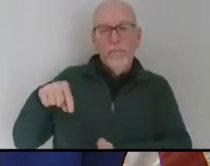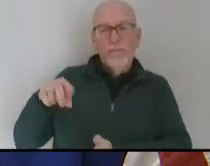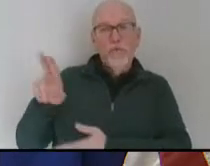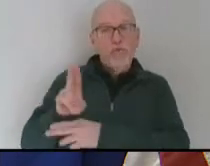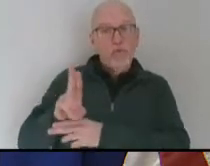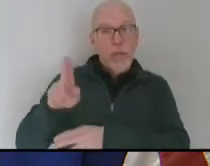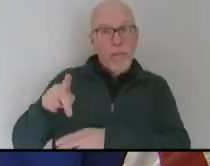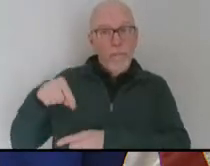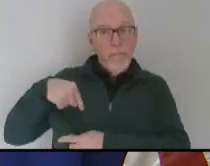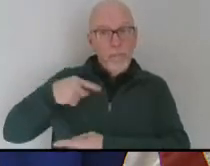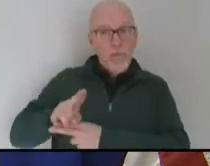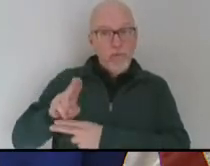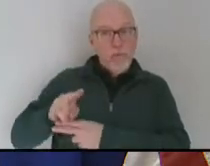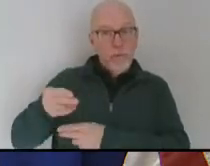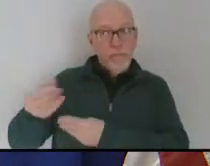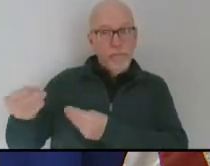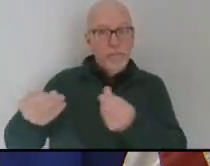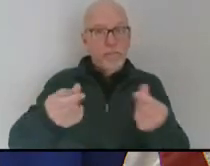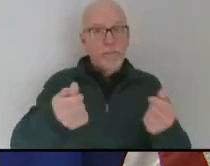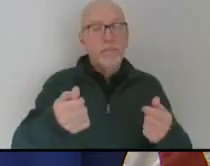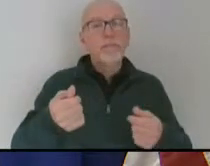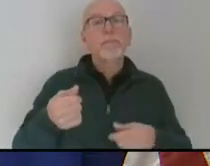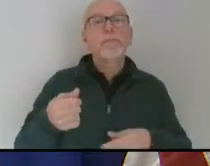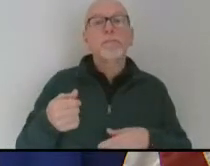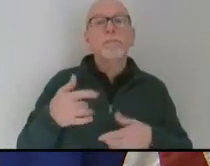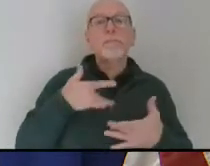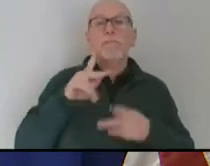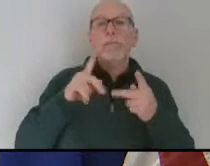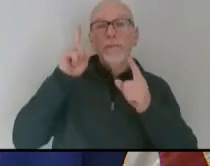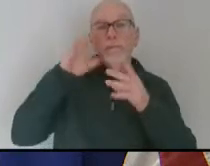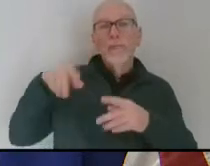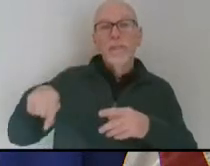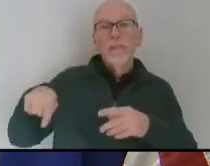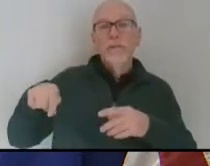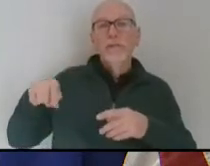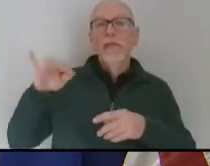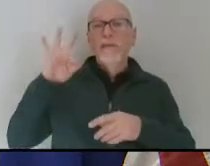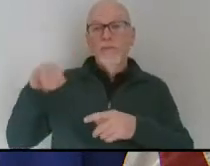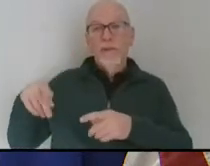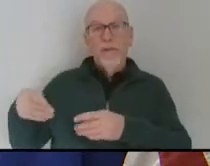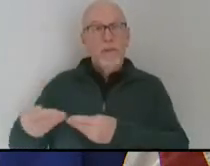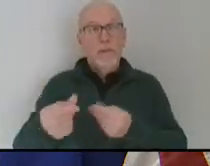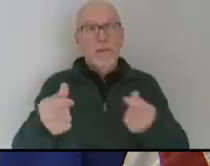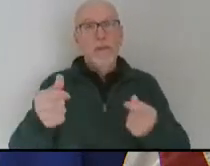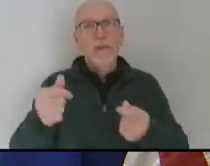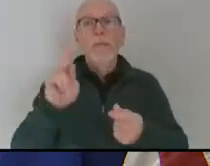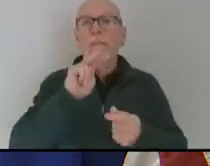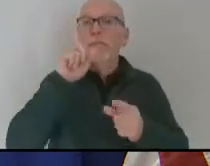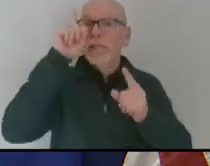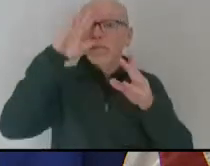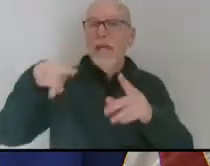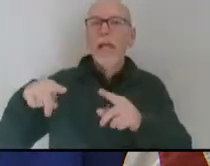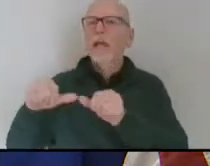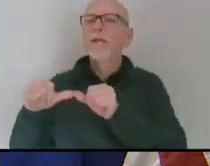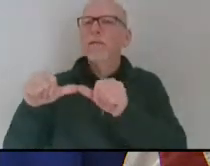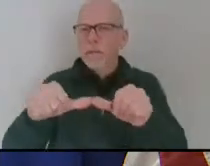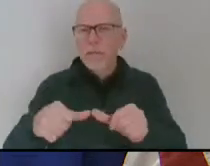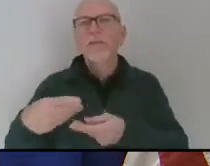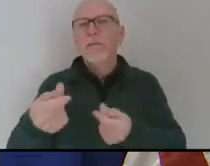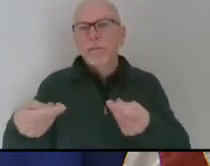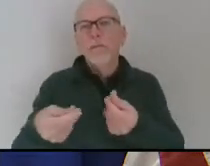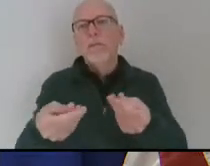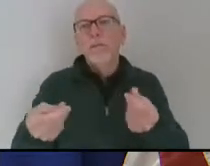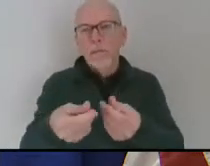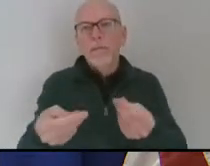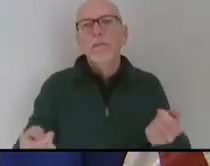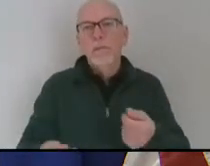going to use them, typically folks expect that to be sustained. And a reserve balance or a surplus on an annual